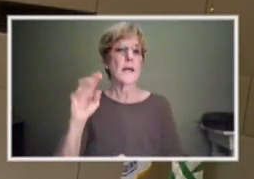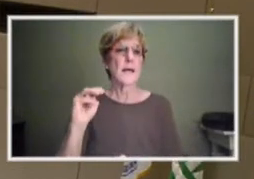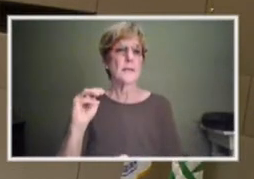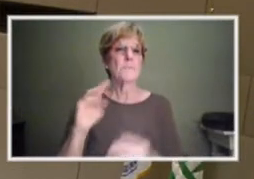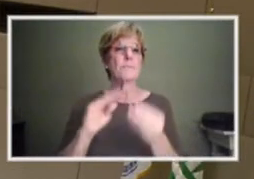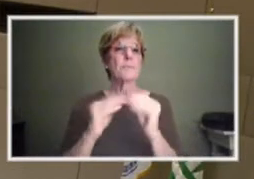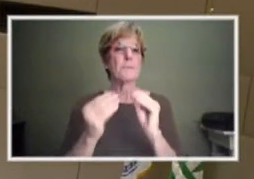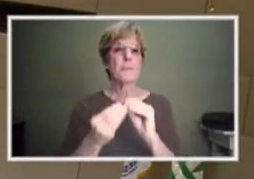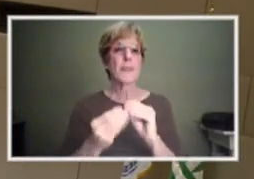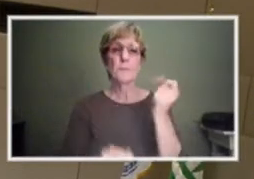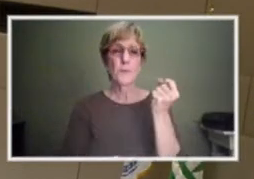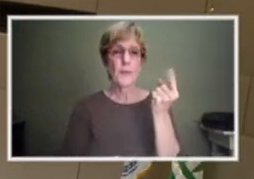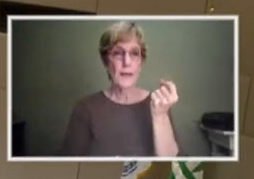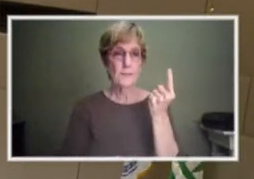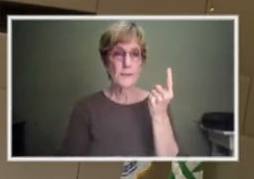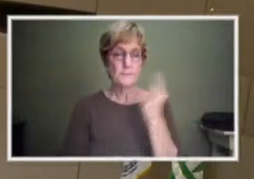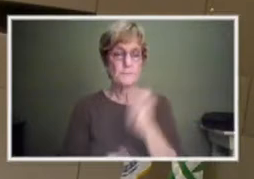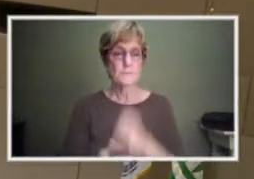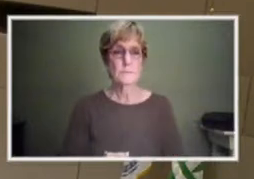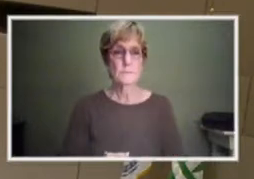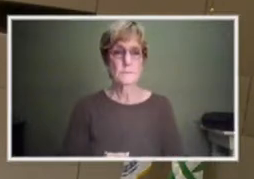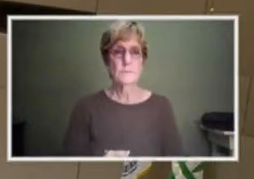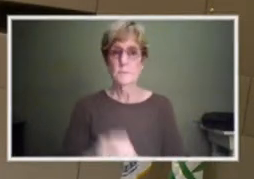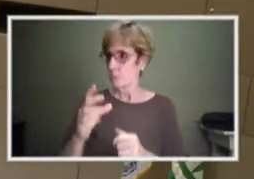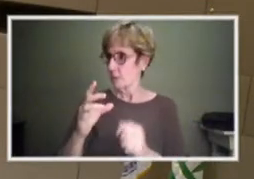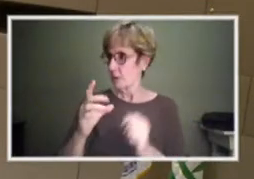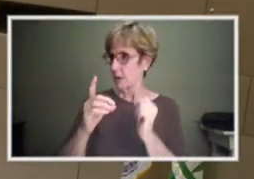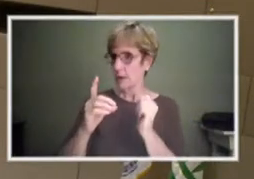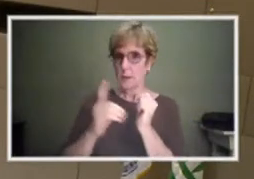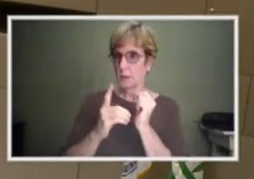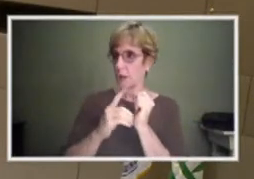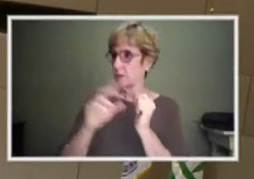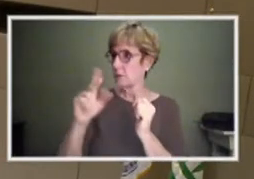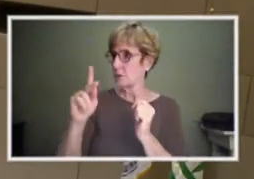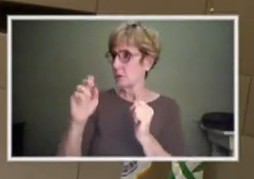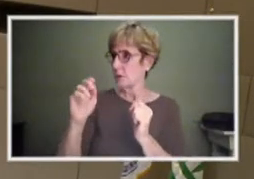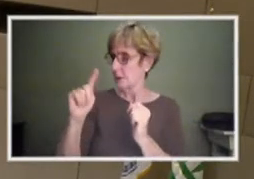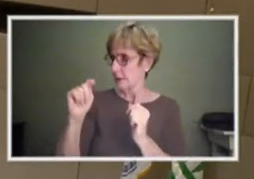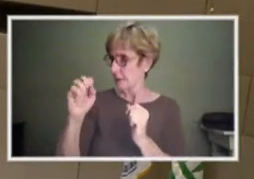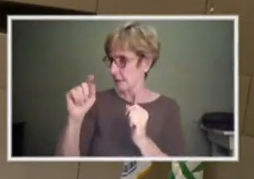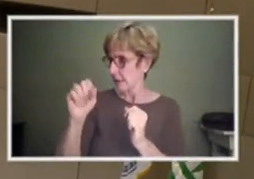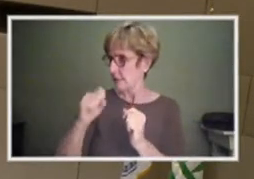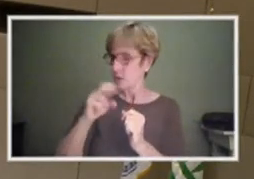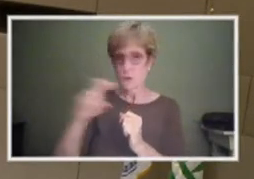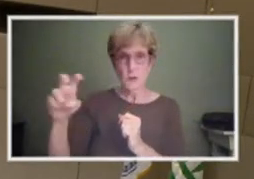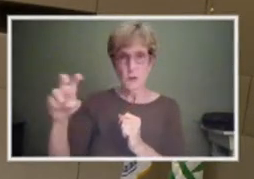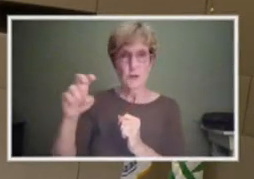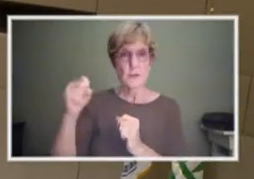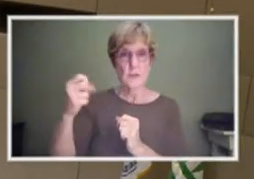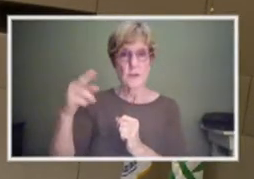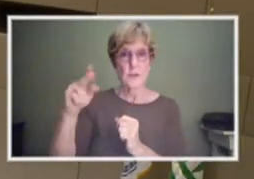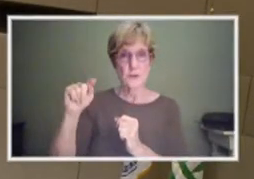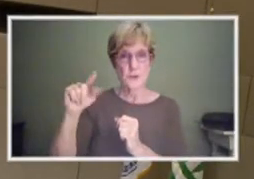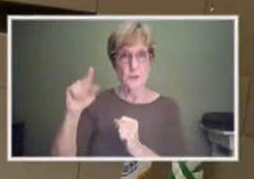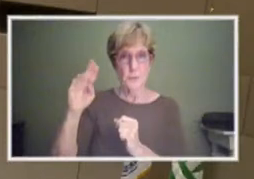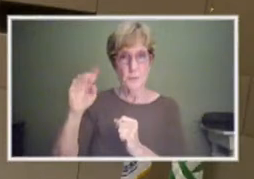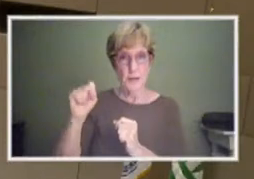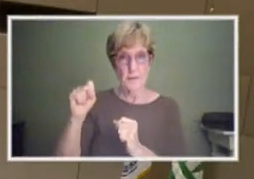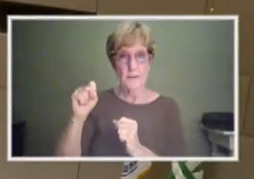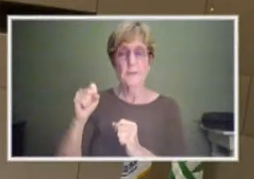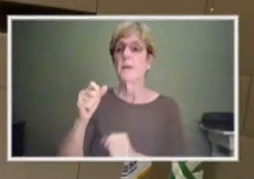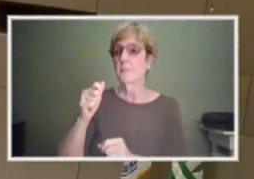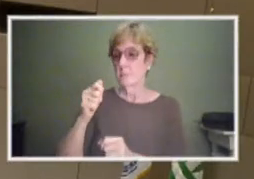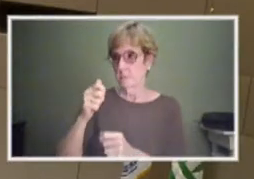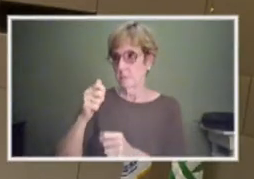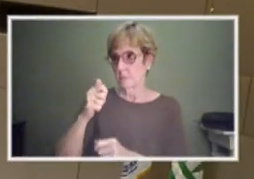item 11, adopt a Katz Shuttle Bus Service Agreement, adopt a resolution ratifying an interlocal agreement with